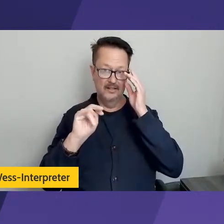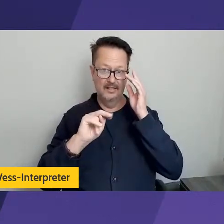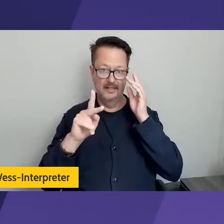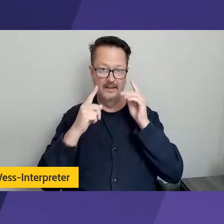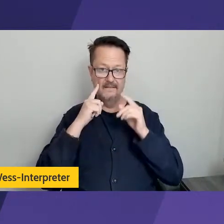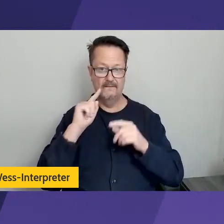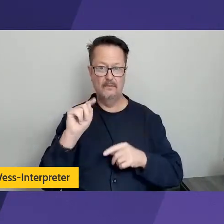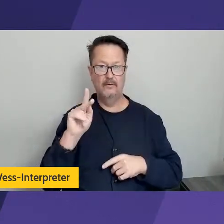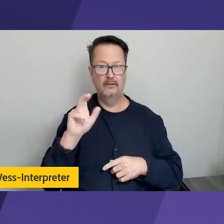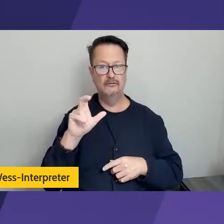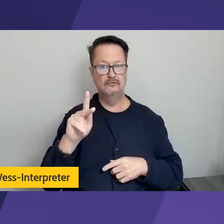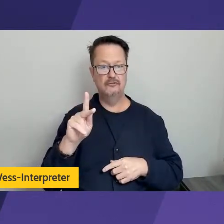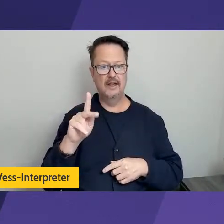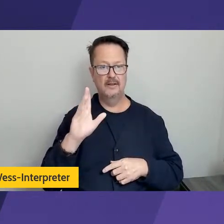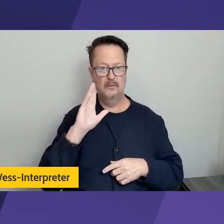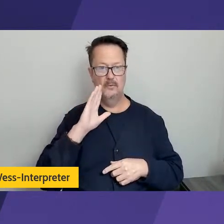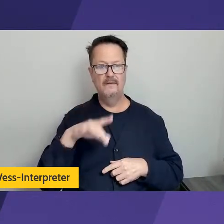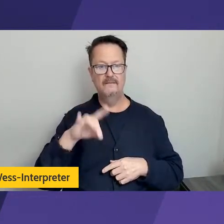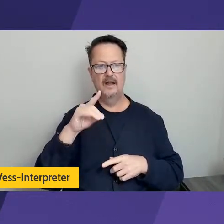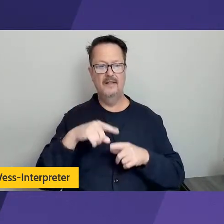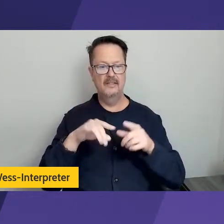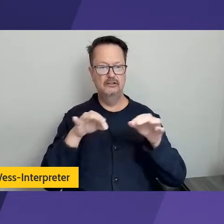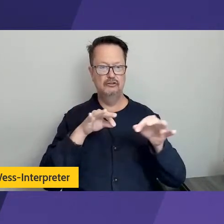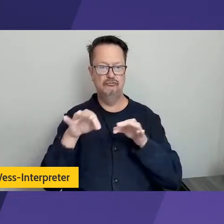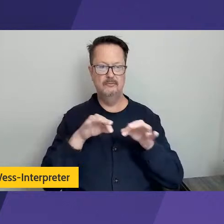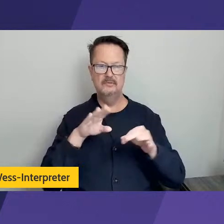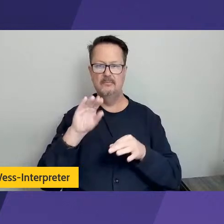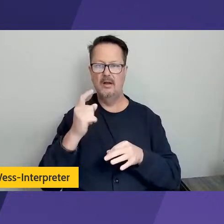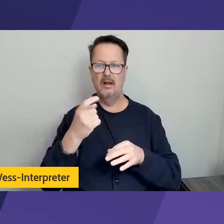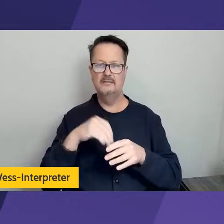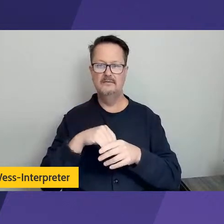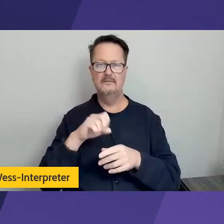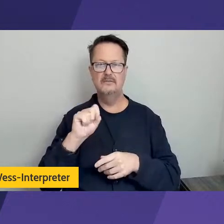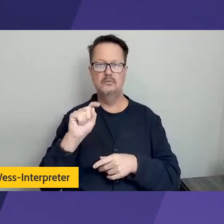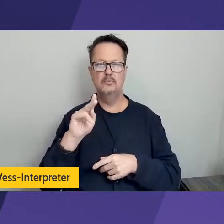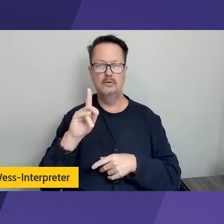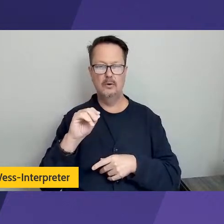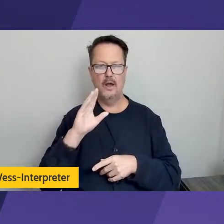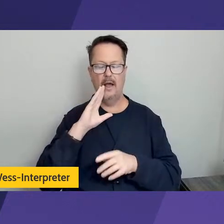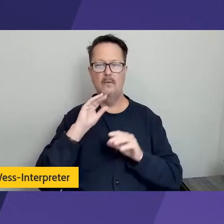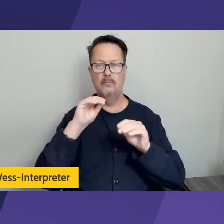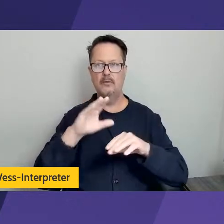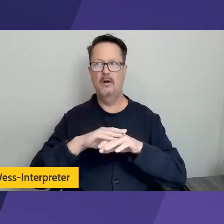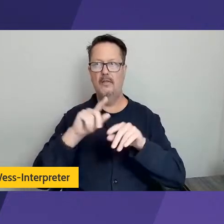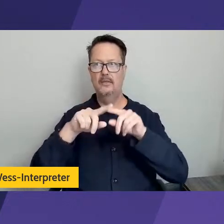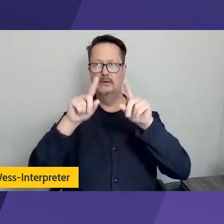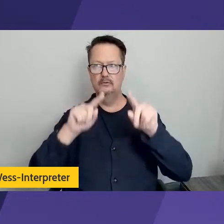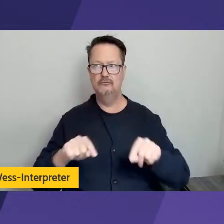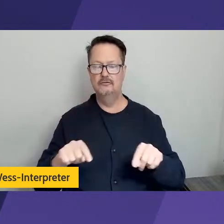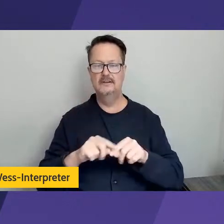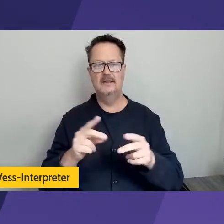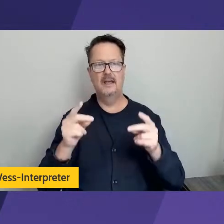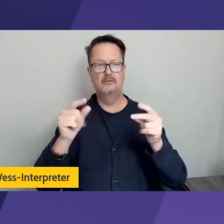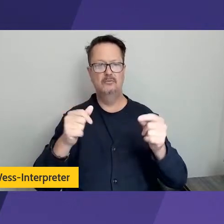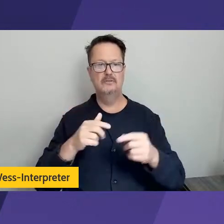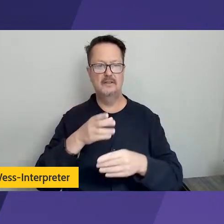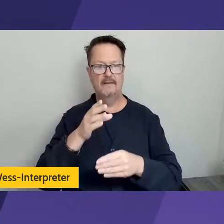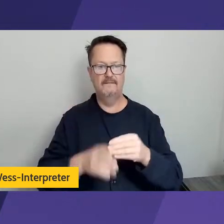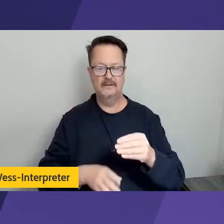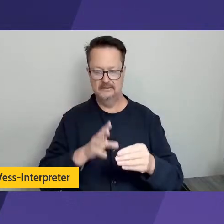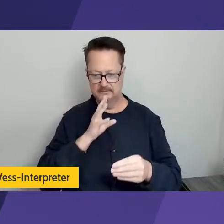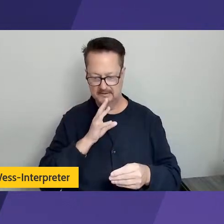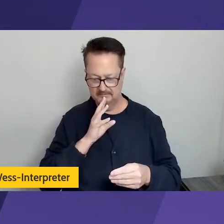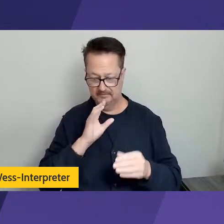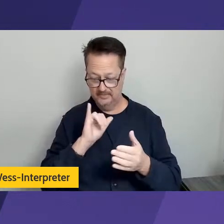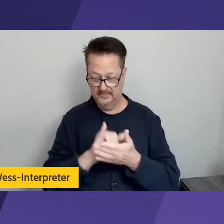1, you will find it in the description box of this video, and I will put it in the screen as soon as I finish speaking. And with that